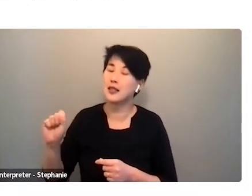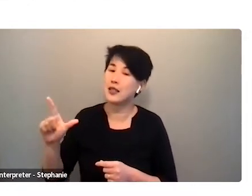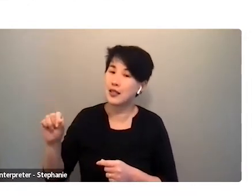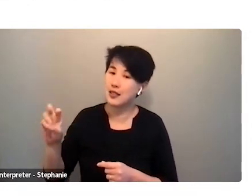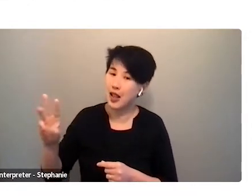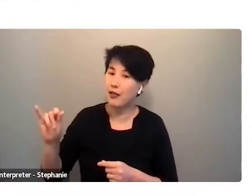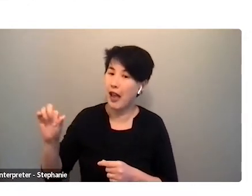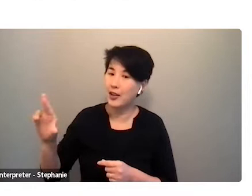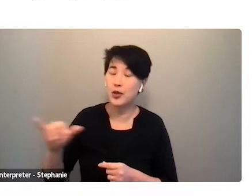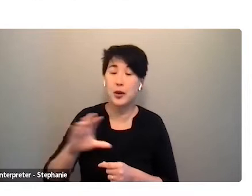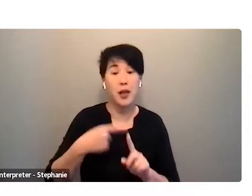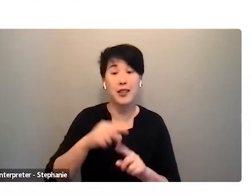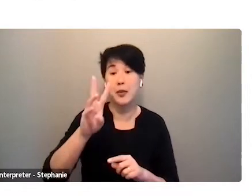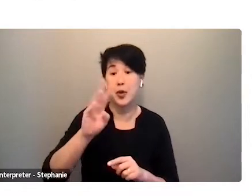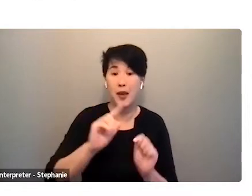you all.